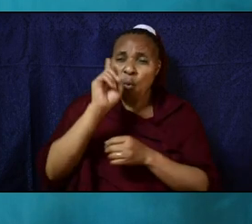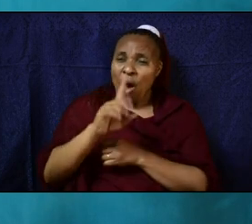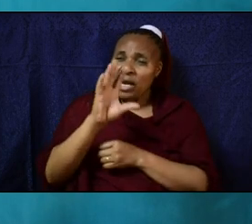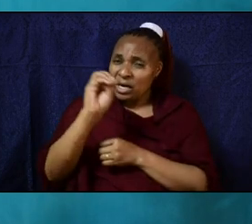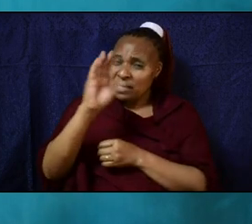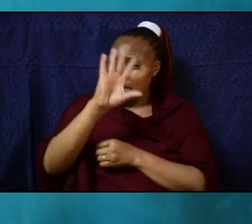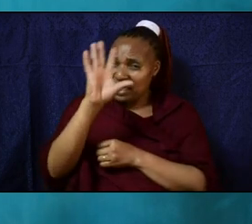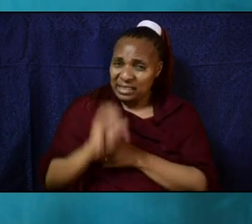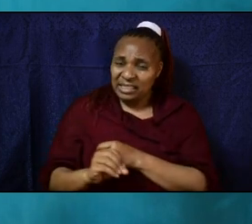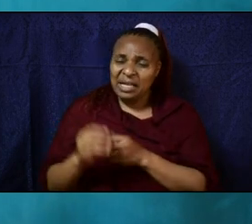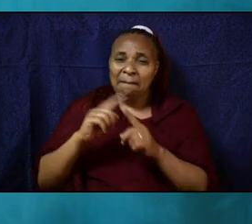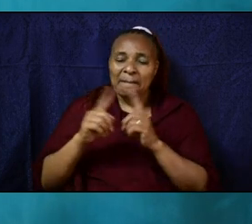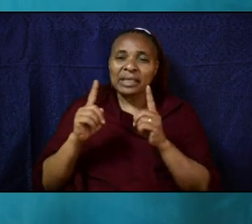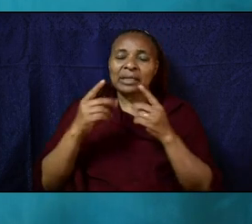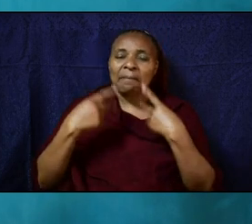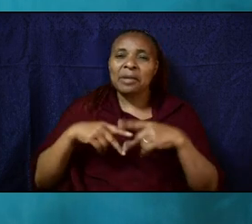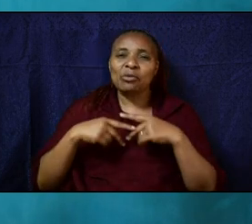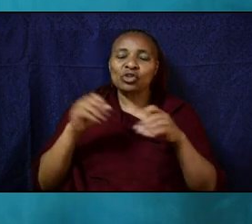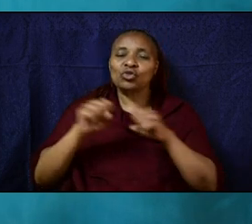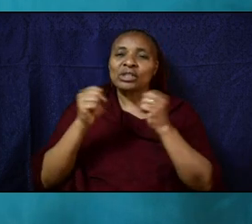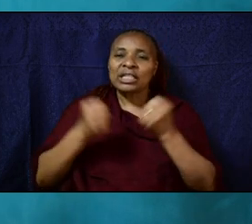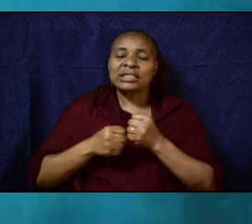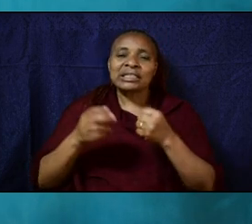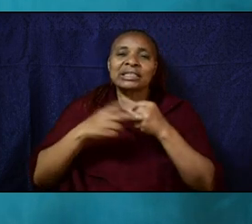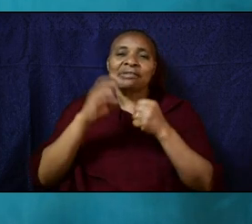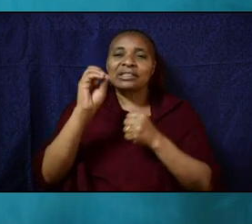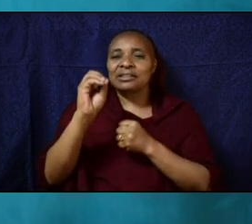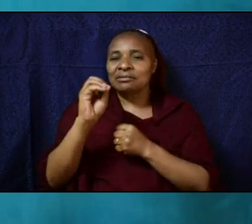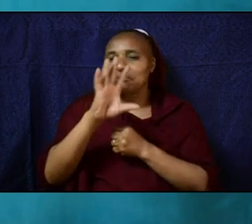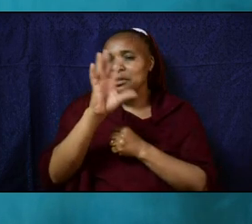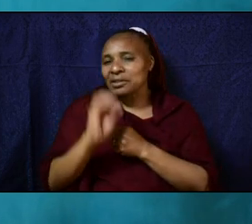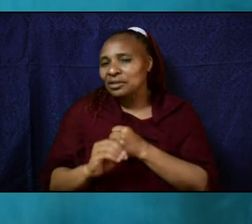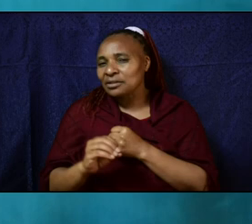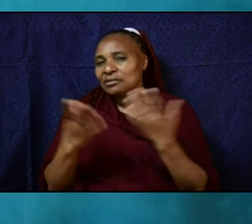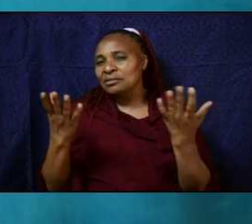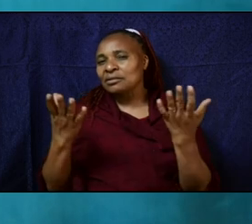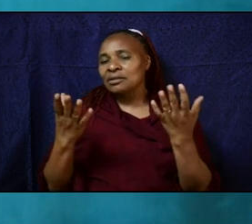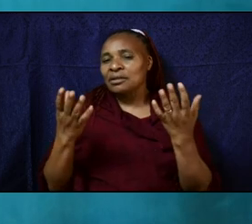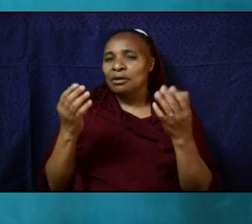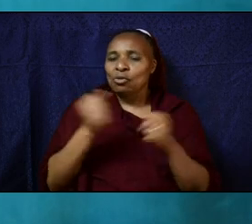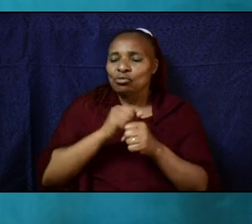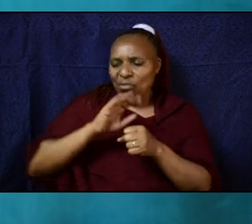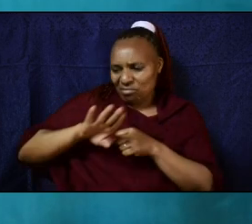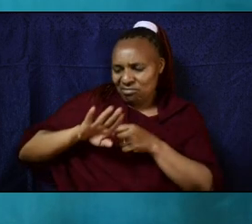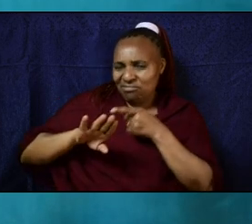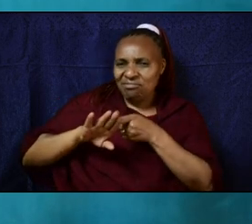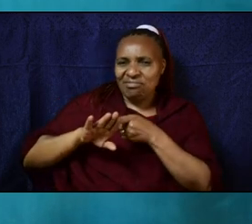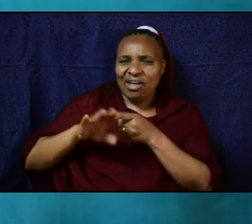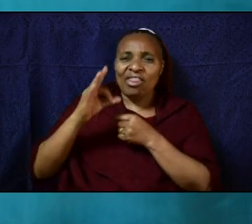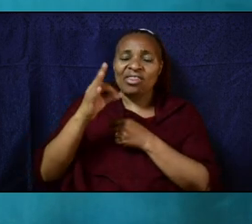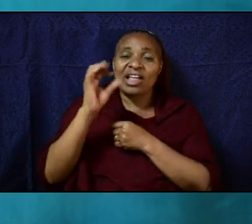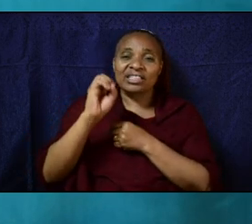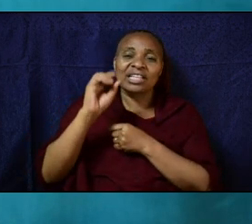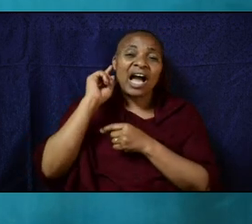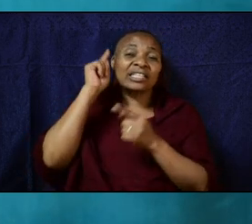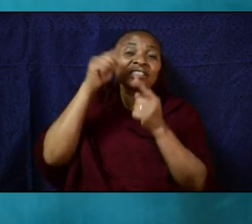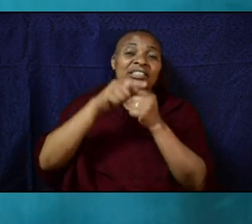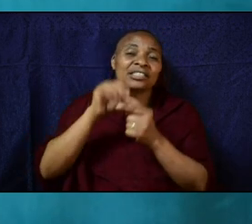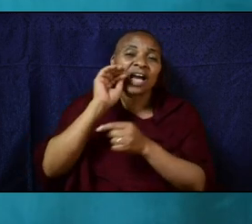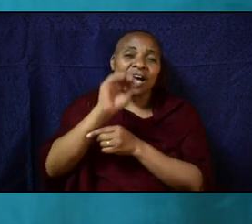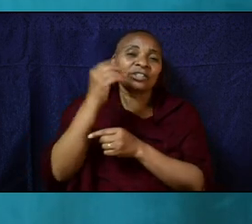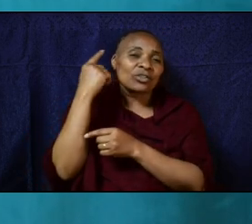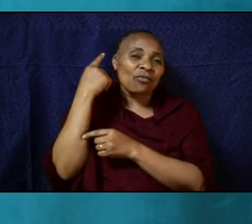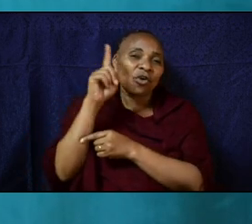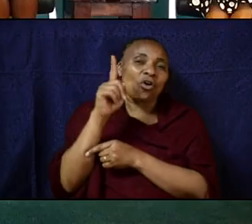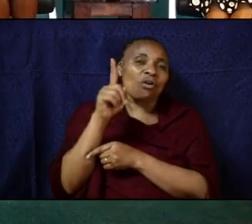100%, but people in this current society would give 70% and wouldn't do the remaining 30 until they're asked to.